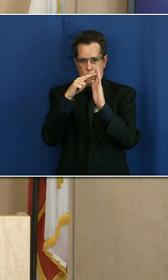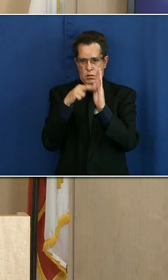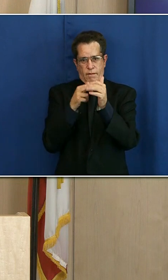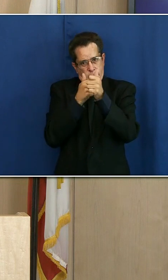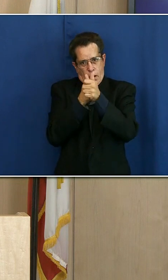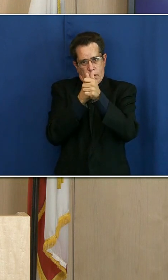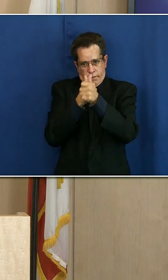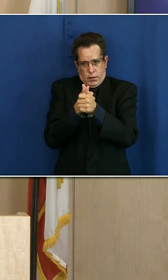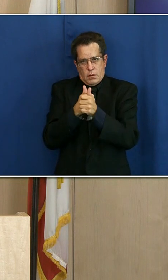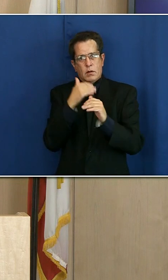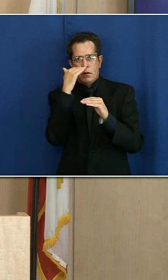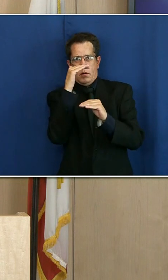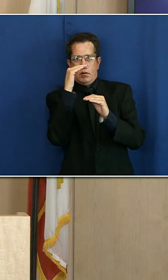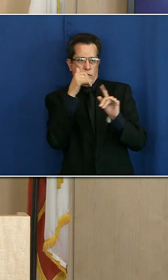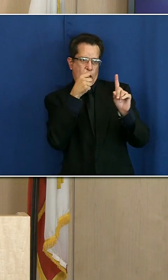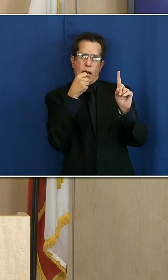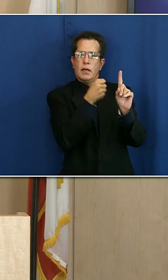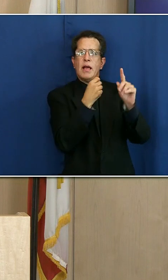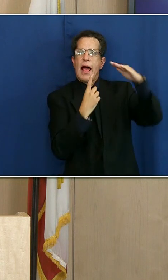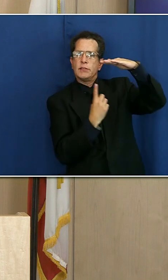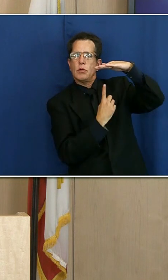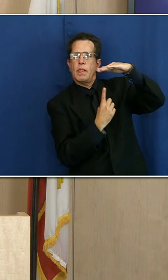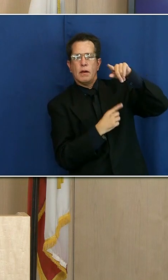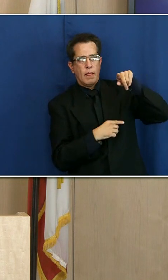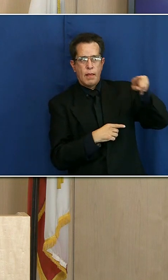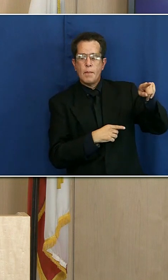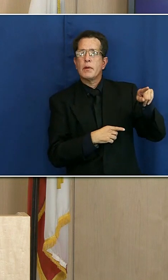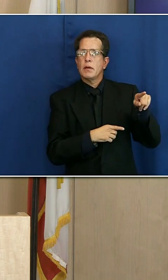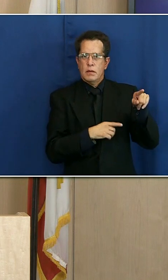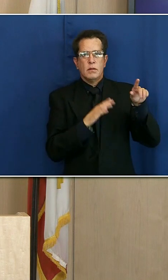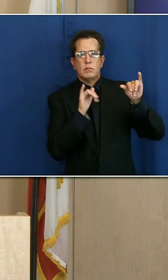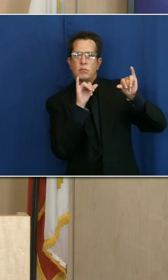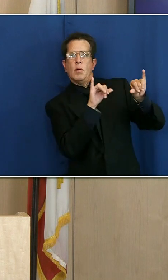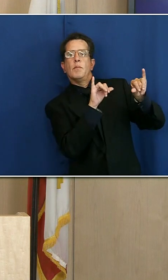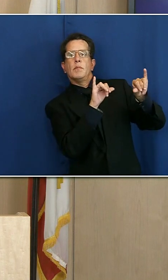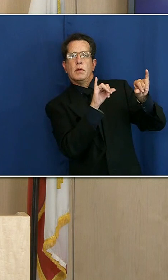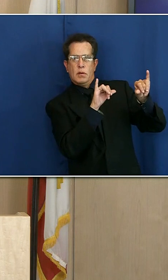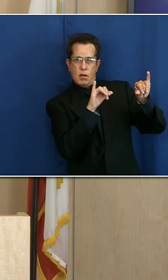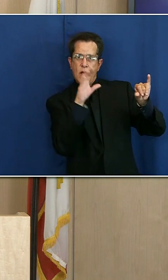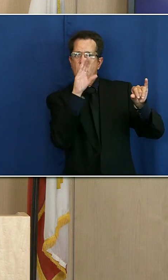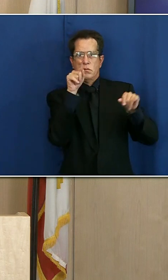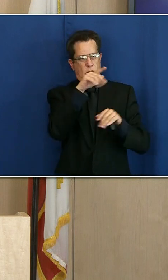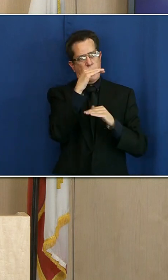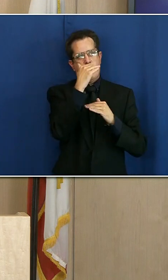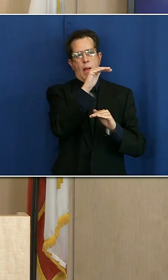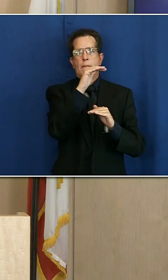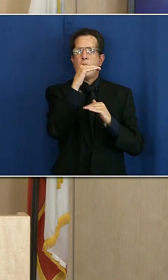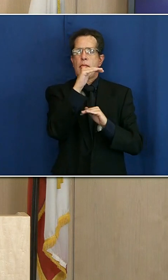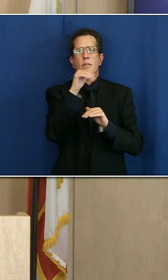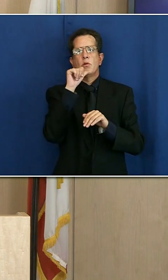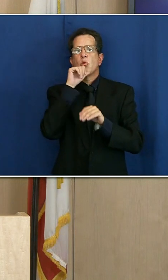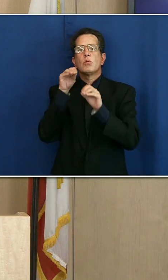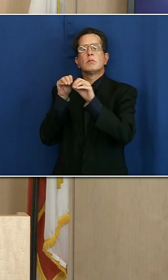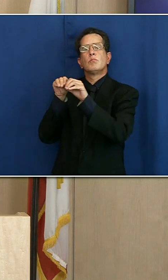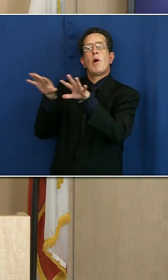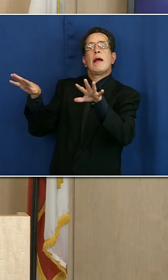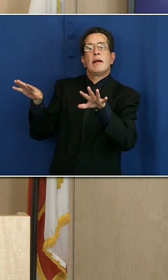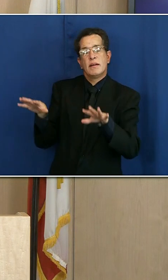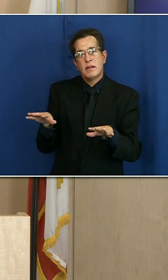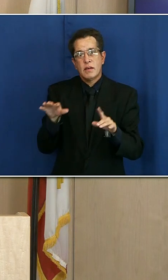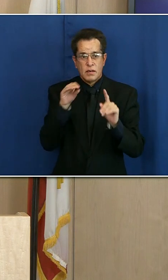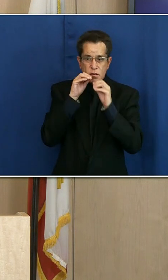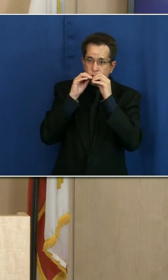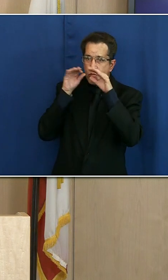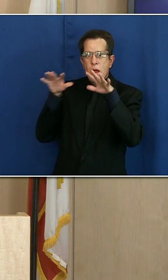and the isolation, and in fact other students who aren't known to be close contacts also limiting their